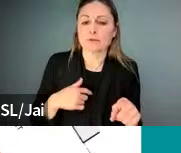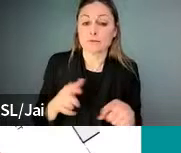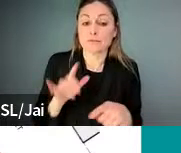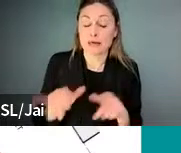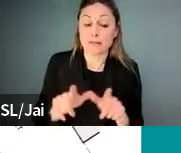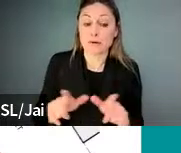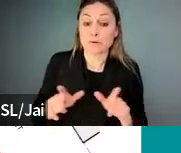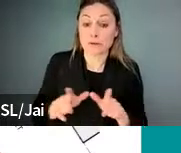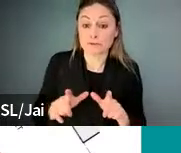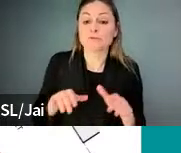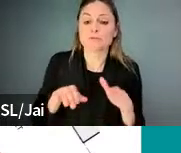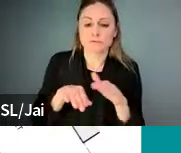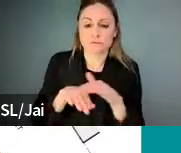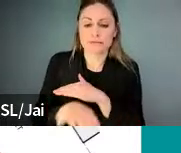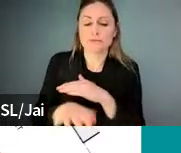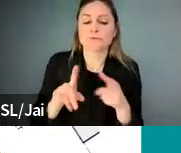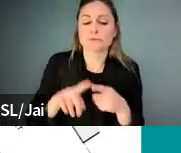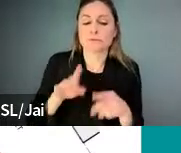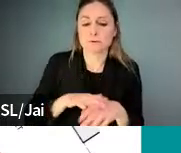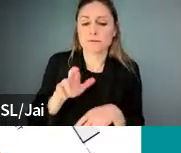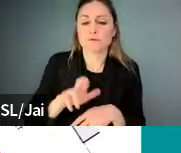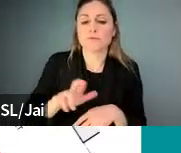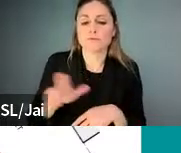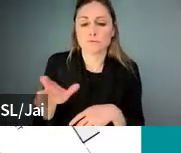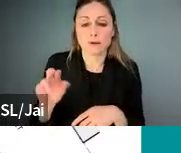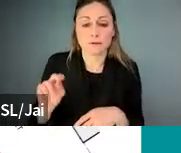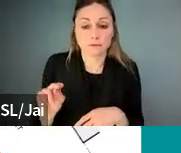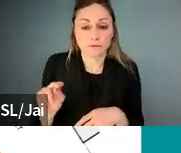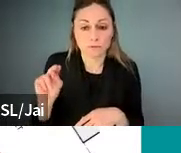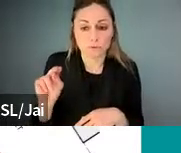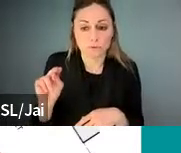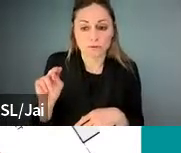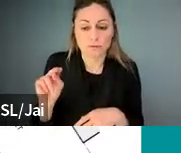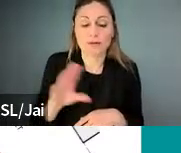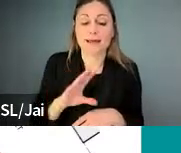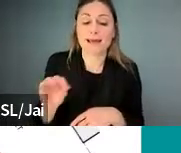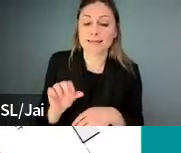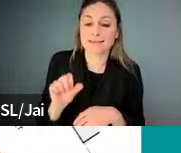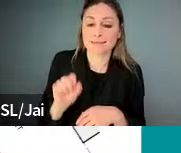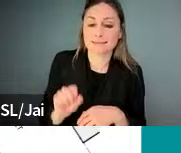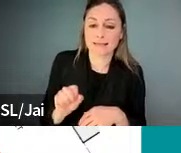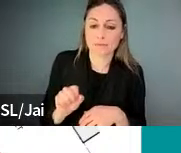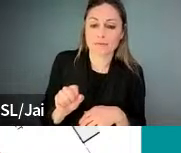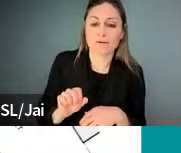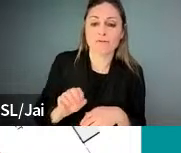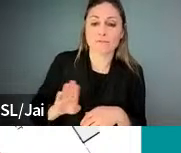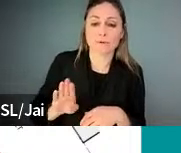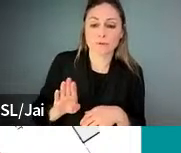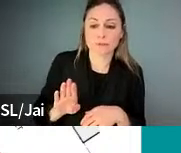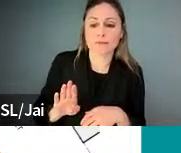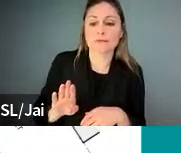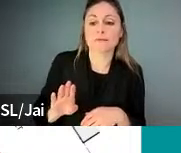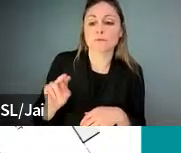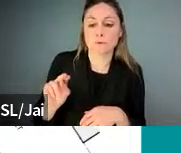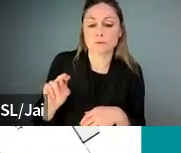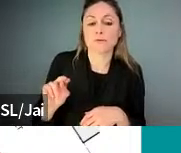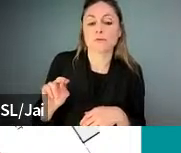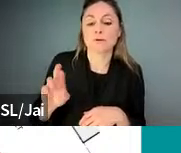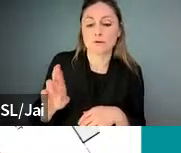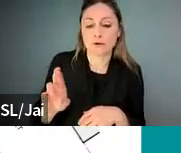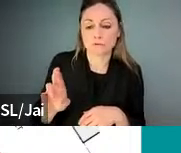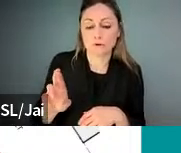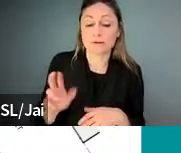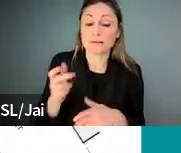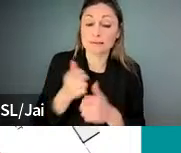an entrance on the right-hand side, north side, and the south side of Burlington Northern Railroad. Each